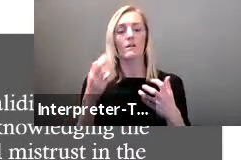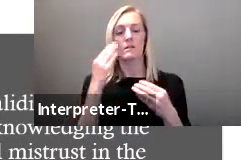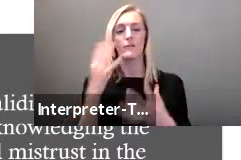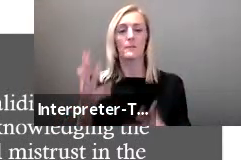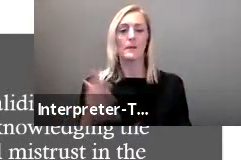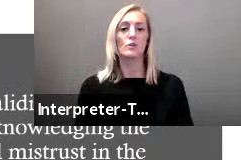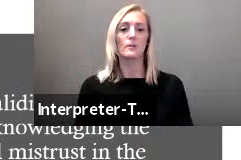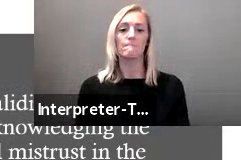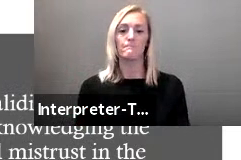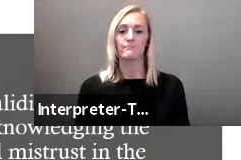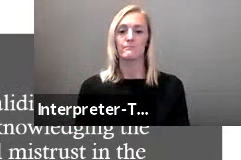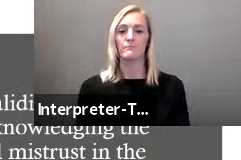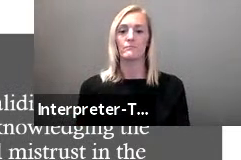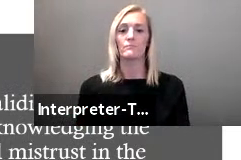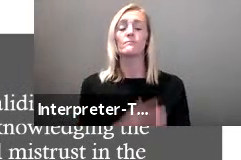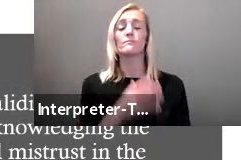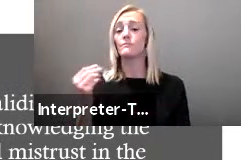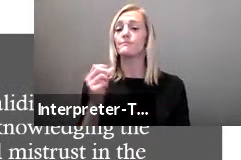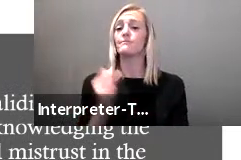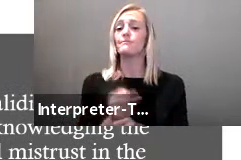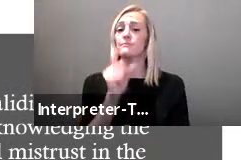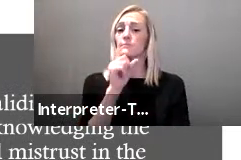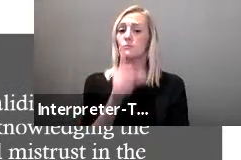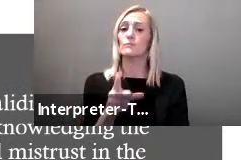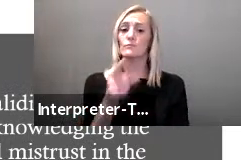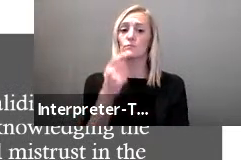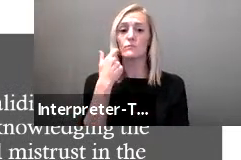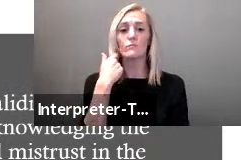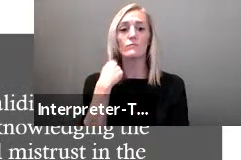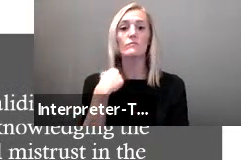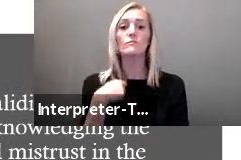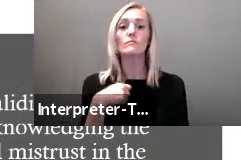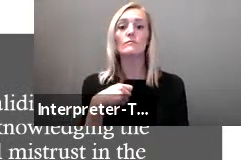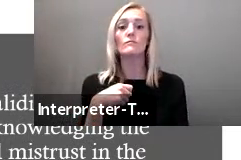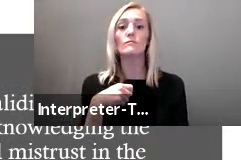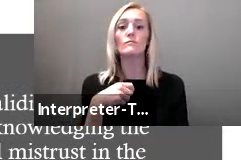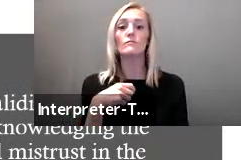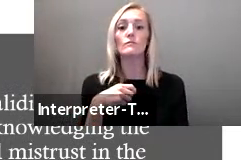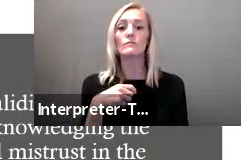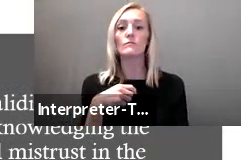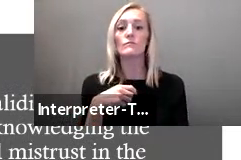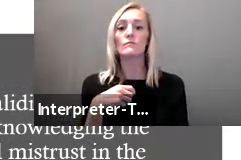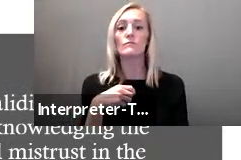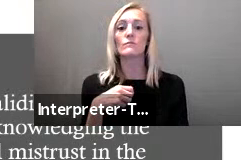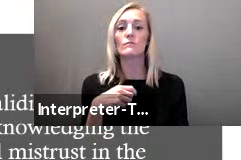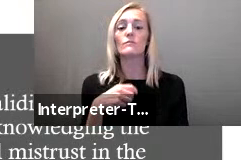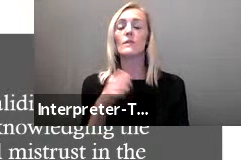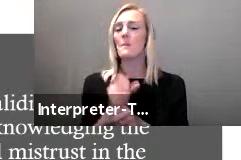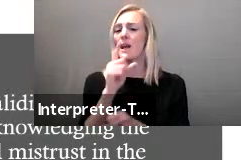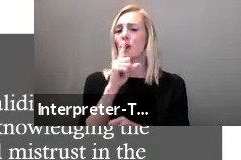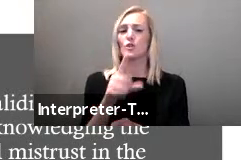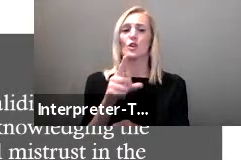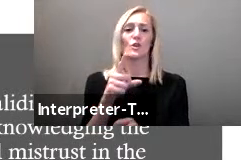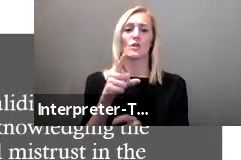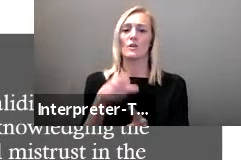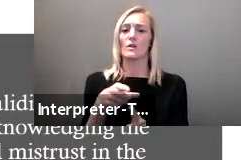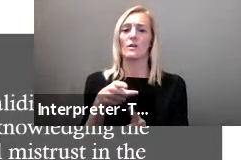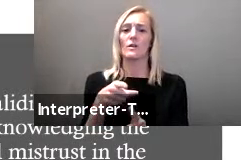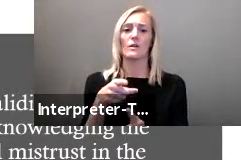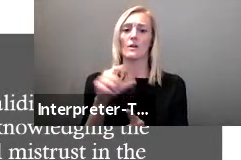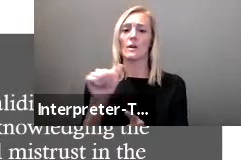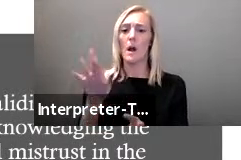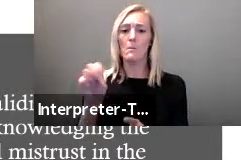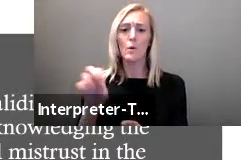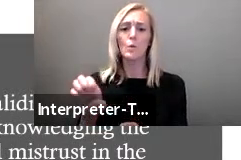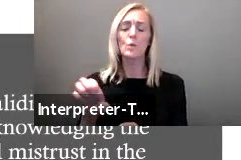we ensure that there is mistrust, and this neglect and abuse that they're suffering in our healthcare system is not